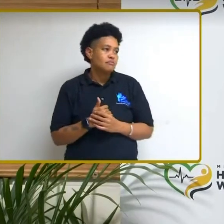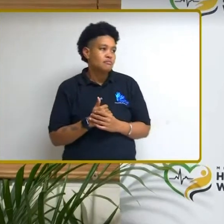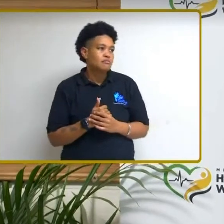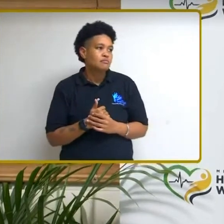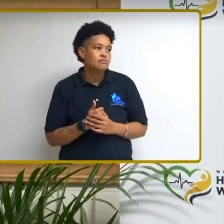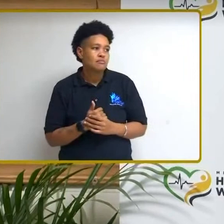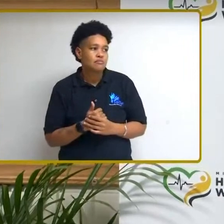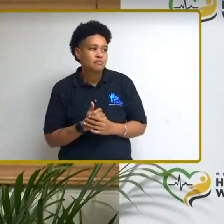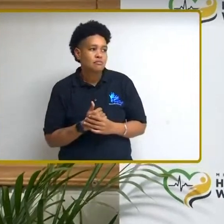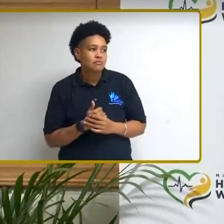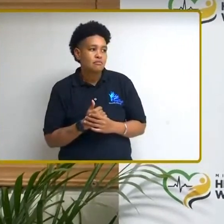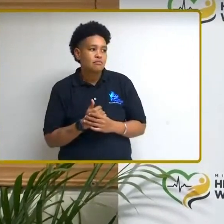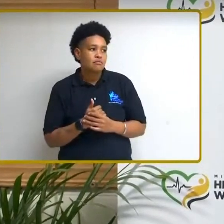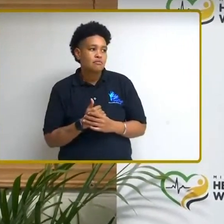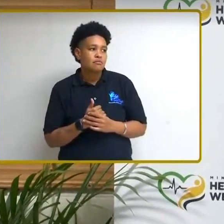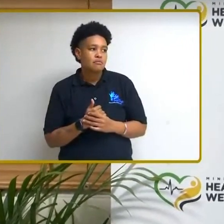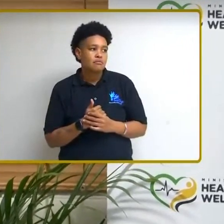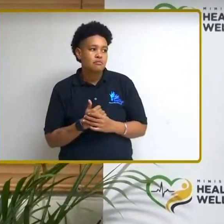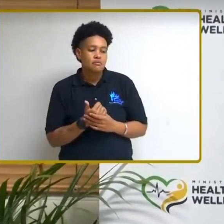Okay.